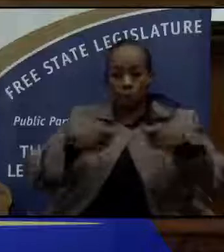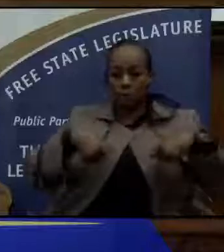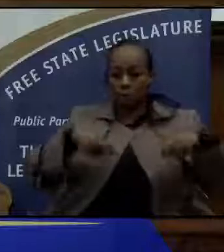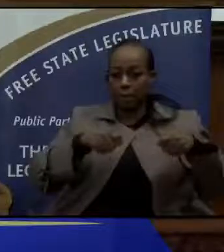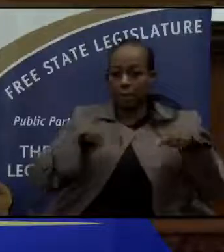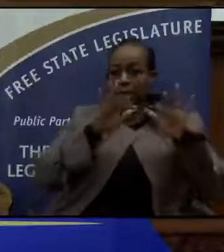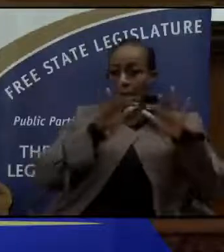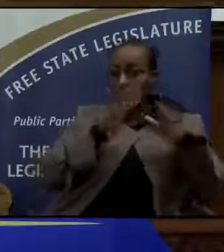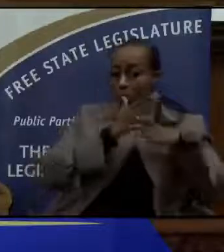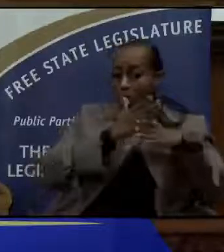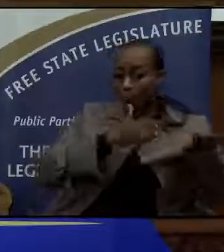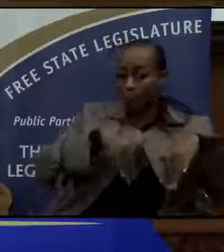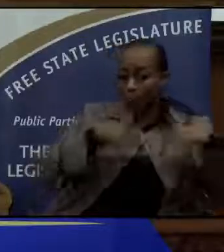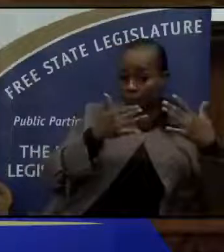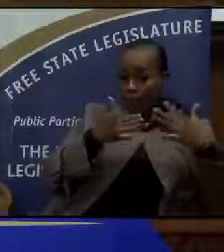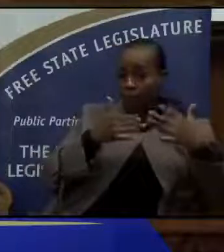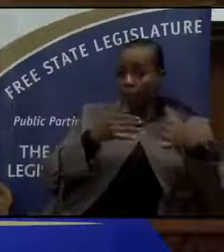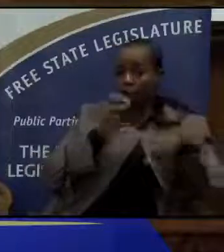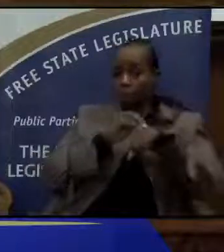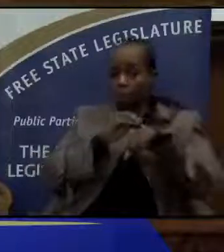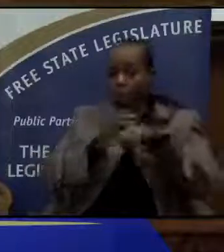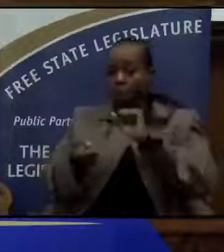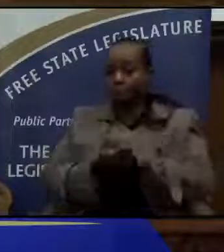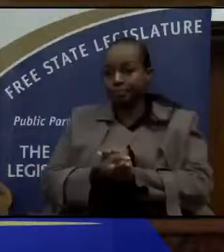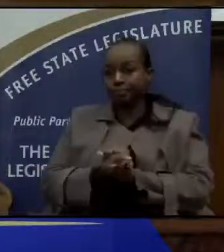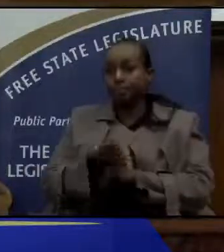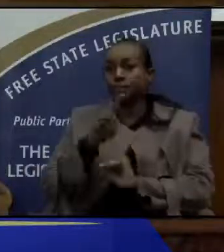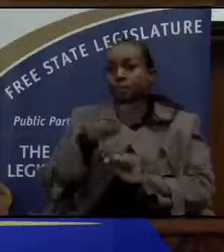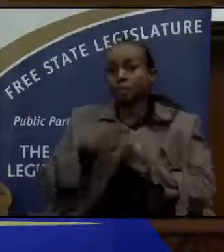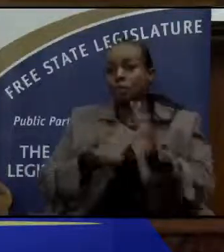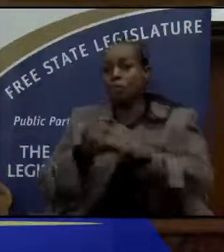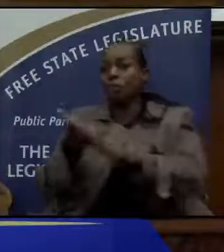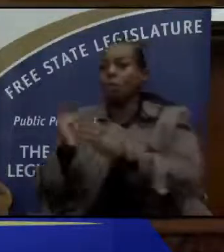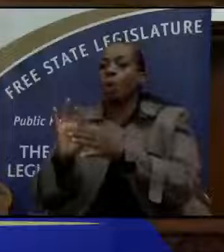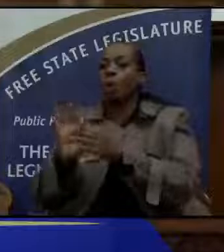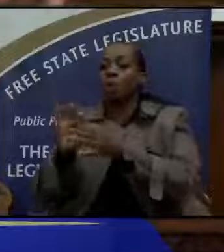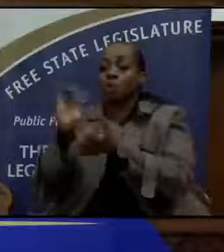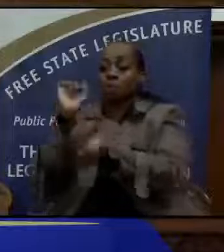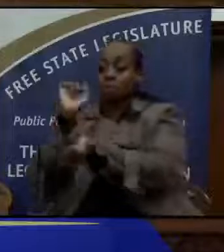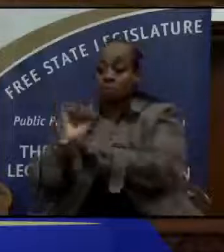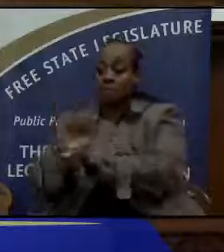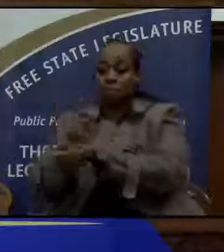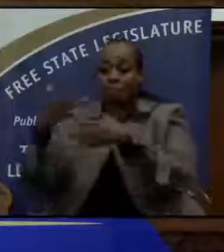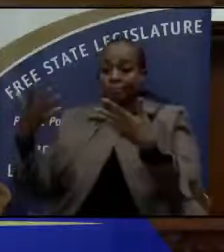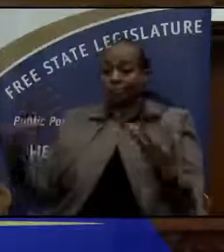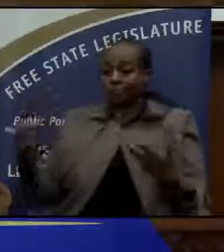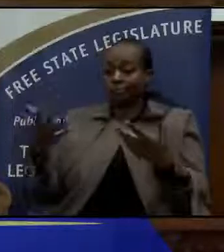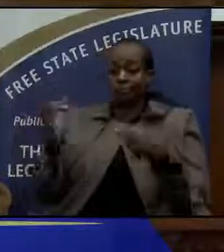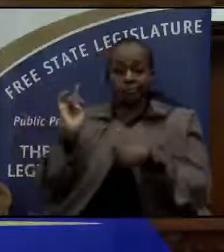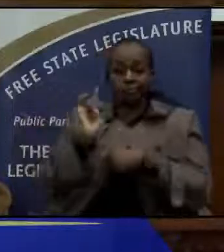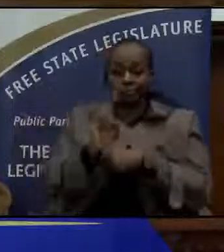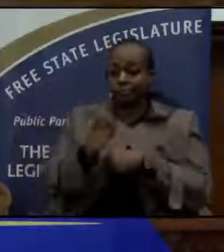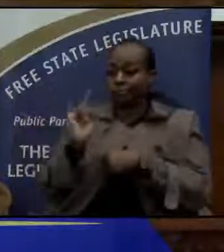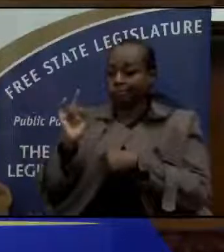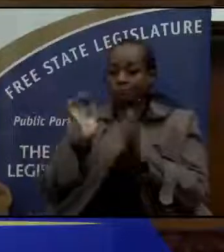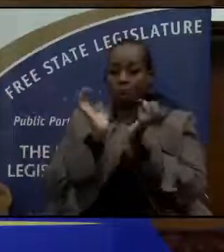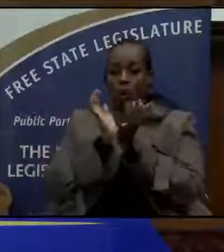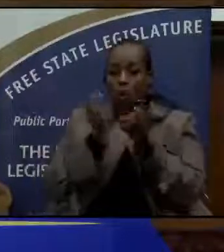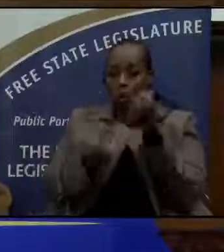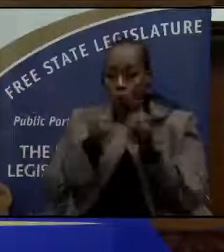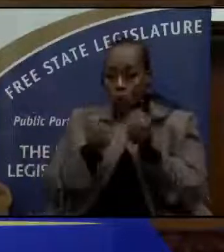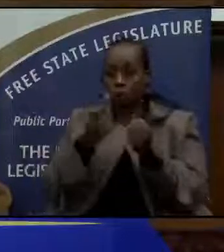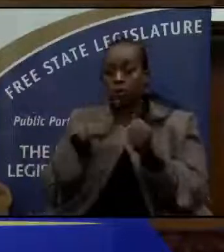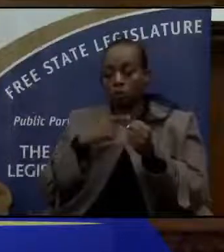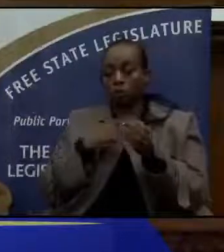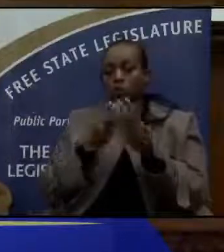have a side musebetsi fela ha ona le mathata fela re ba ya hai ba ya re tshwarisa ke mehlolo ke in and out, but hey, we will do